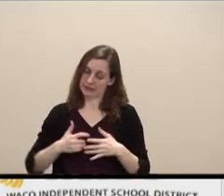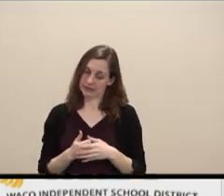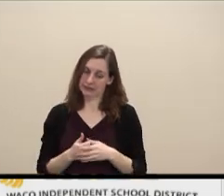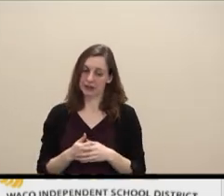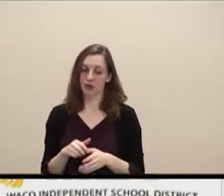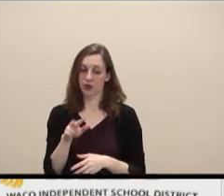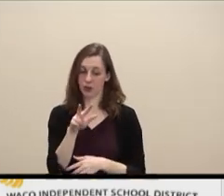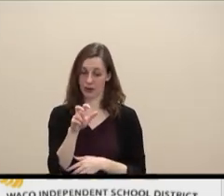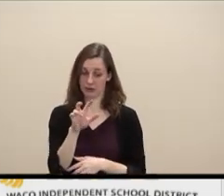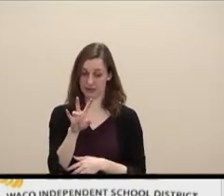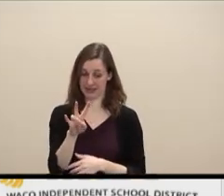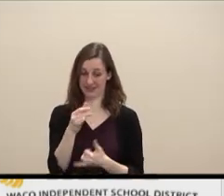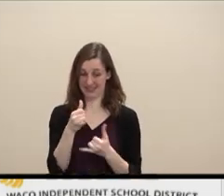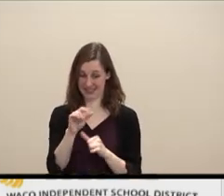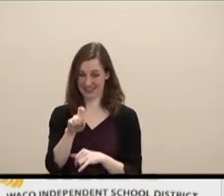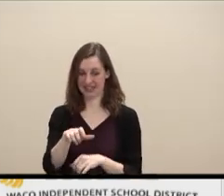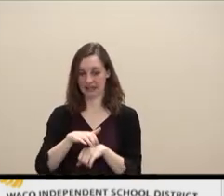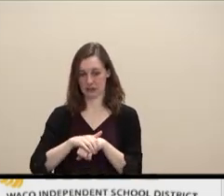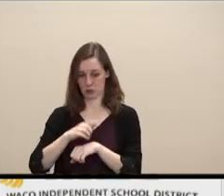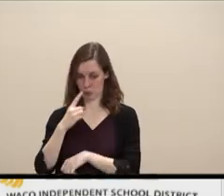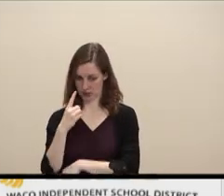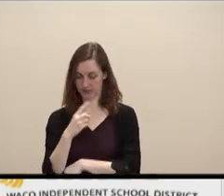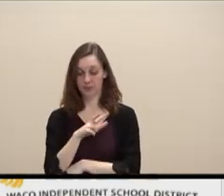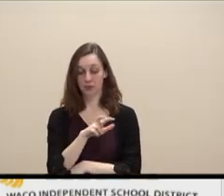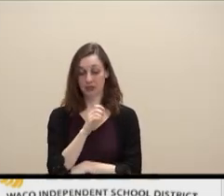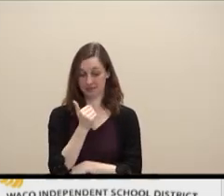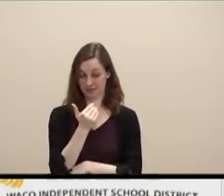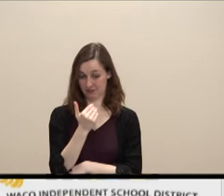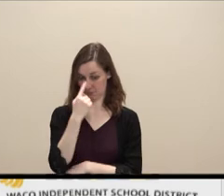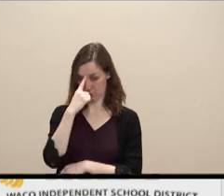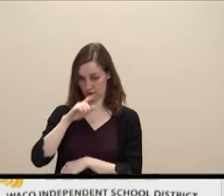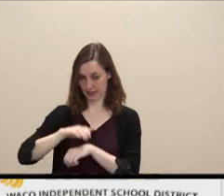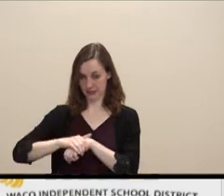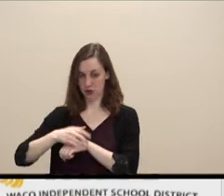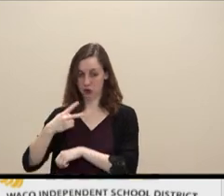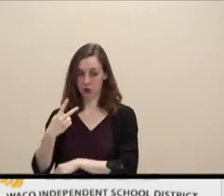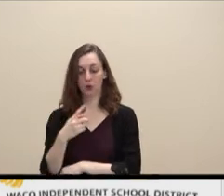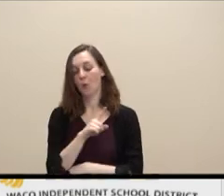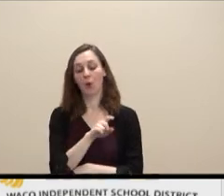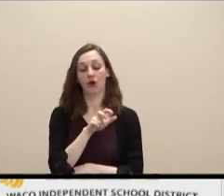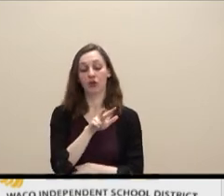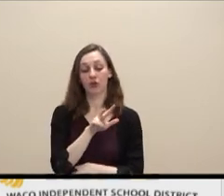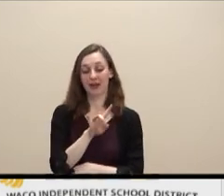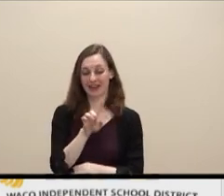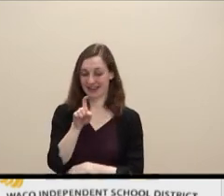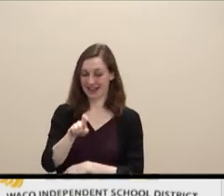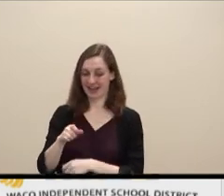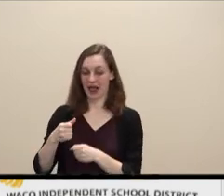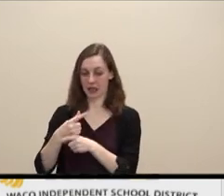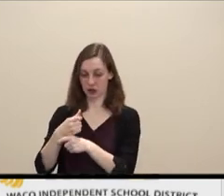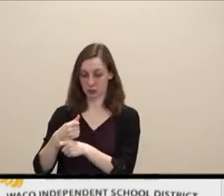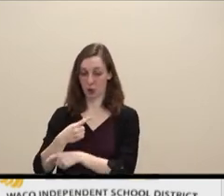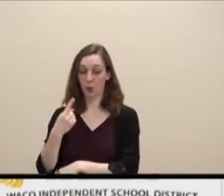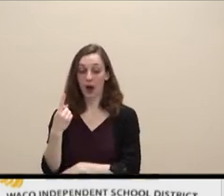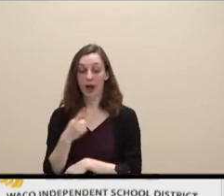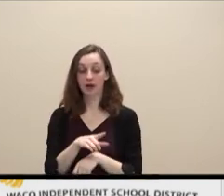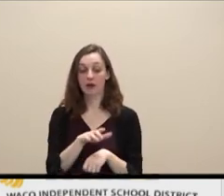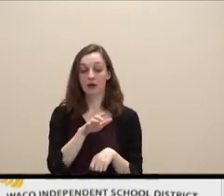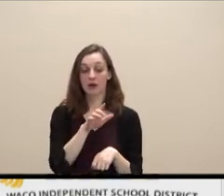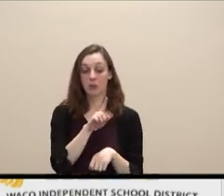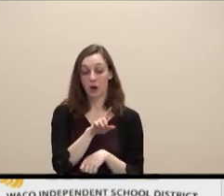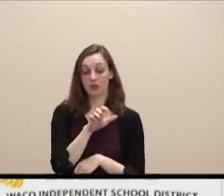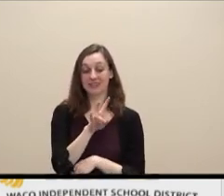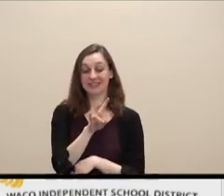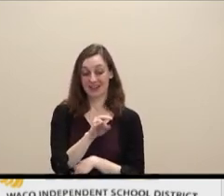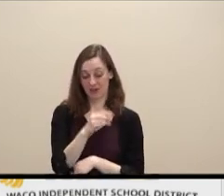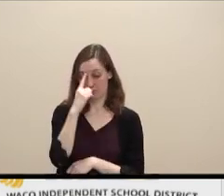1. 315 in English 2, 138 need Algebra 1, 170 Biology, and 83